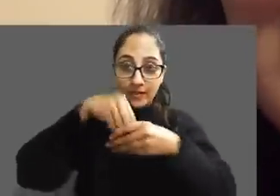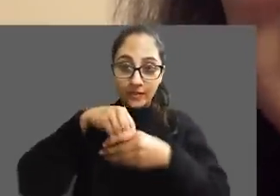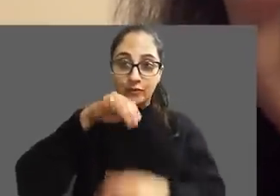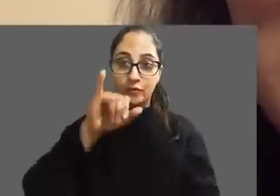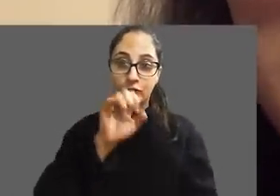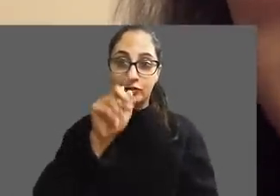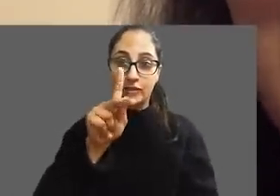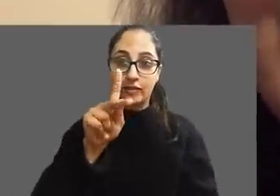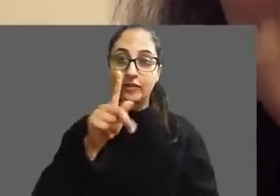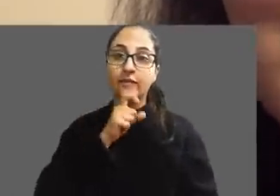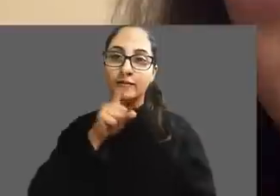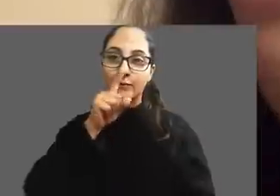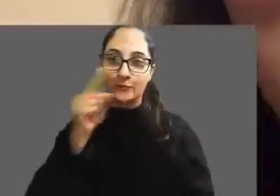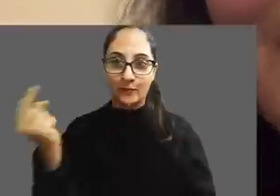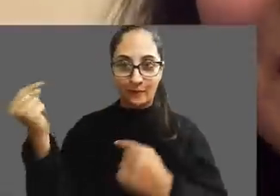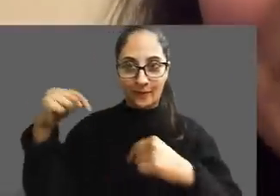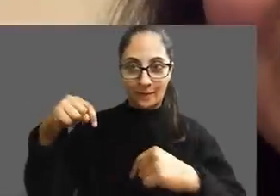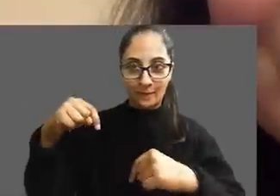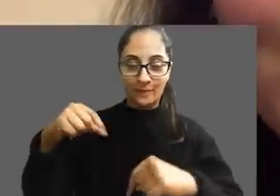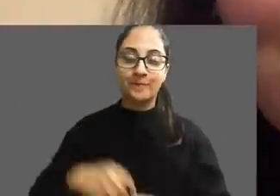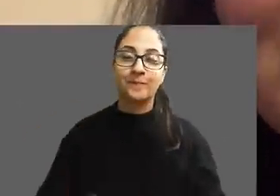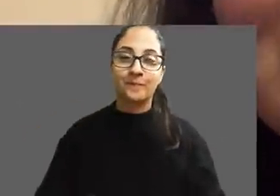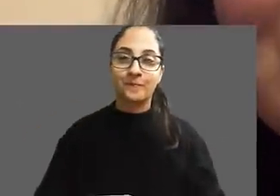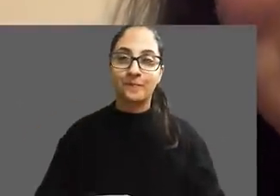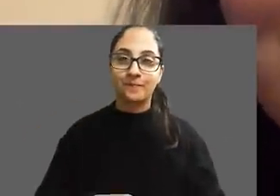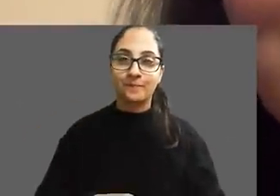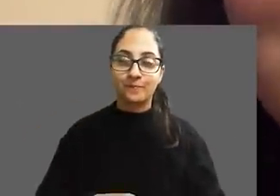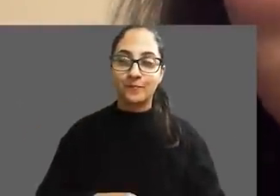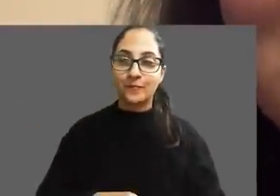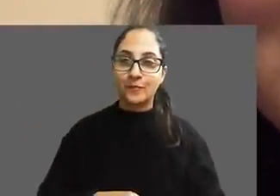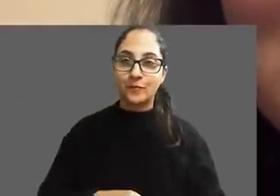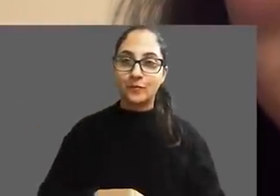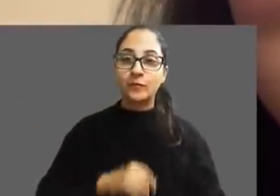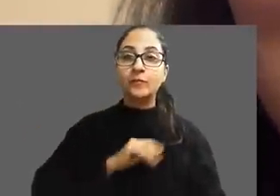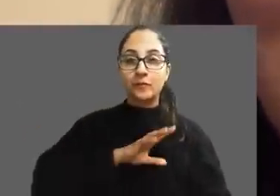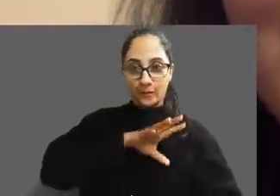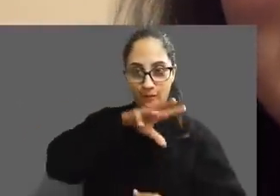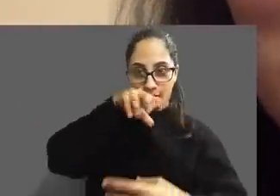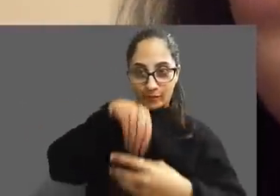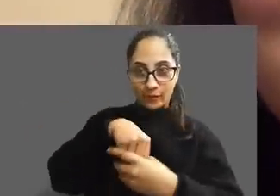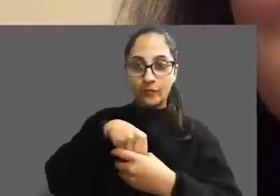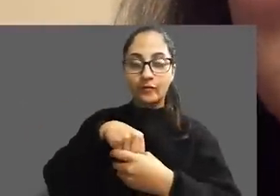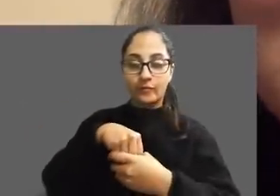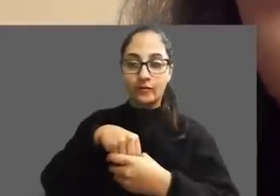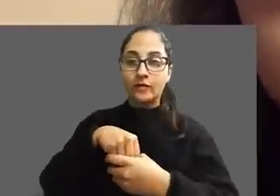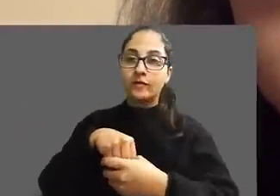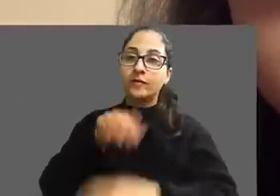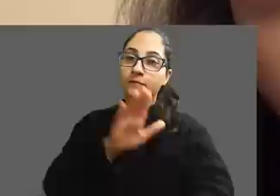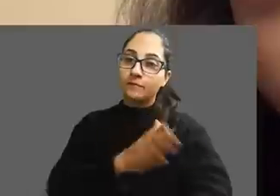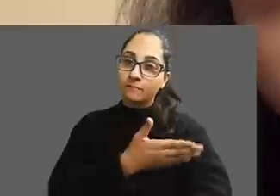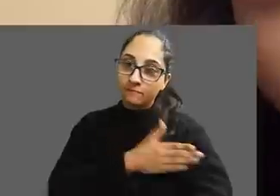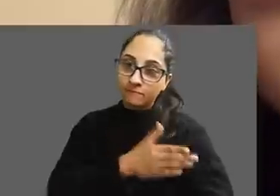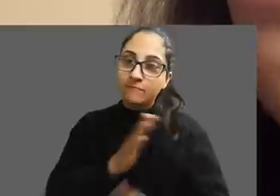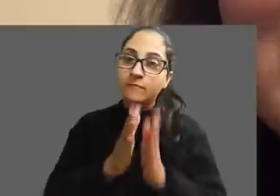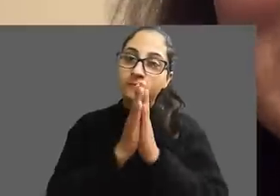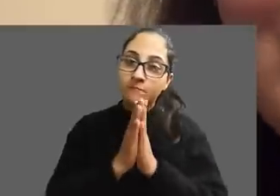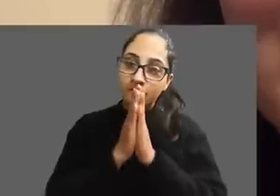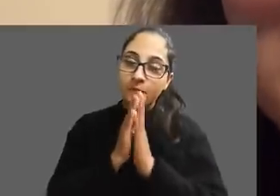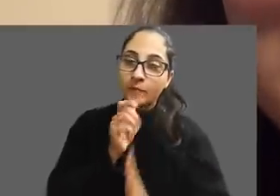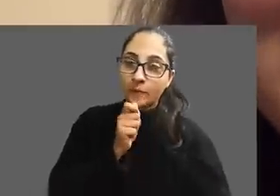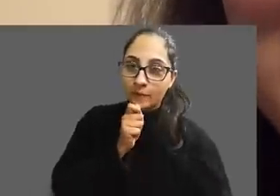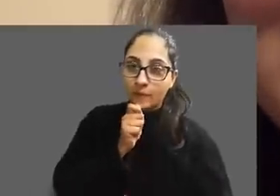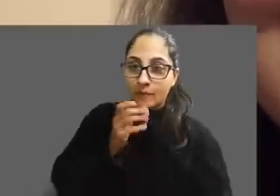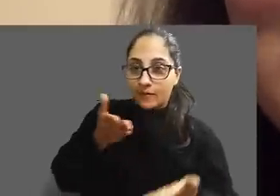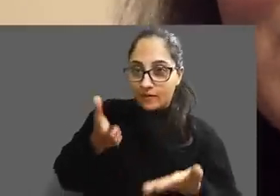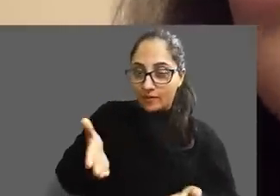setting. And that's why when I think back to what really stood out for me was having that opportunity to recite such a